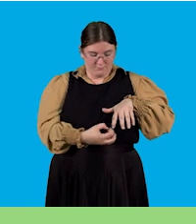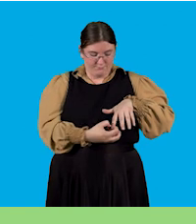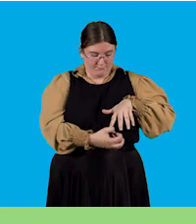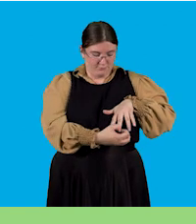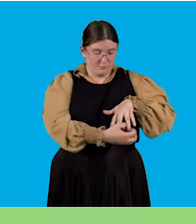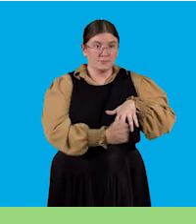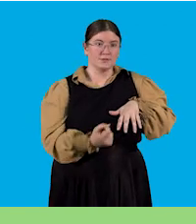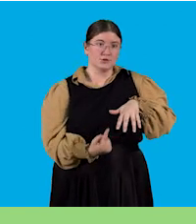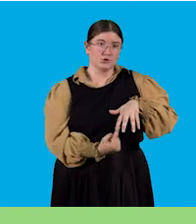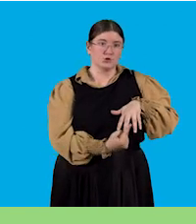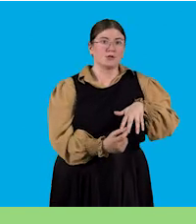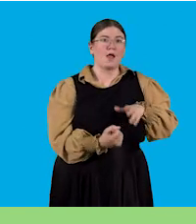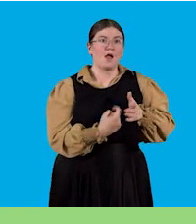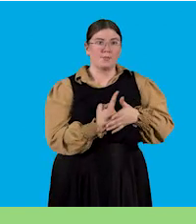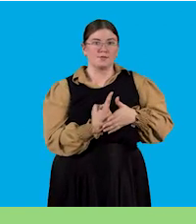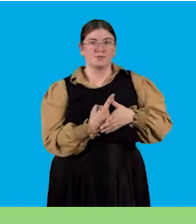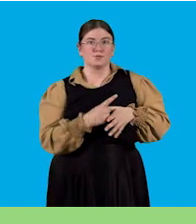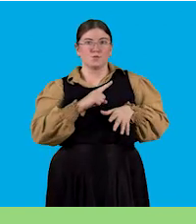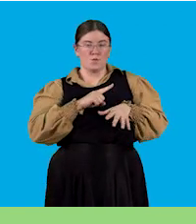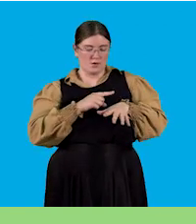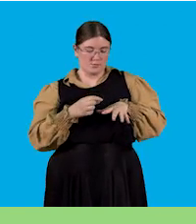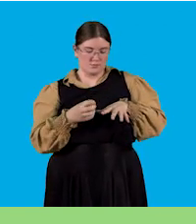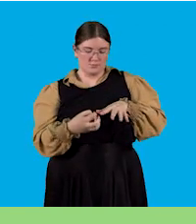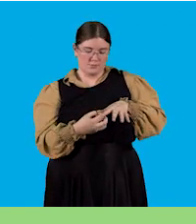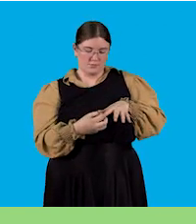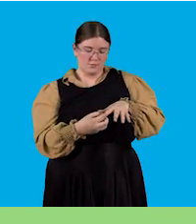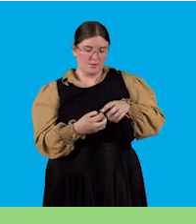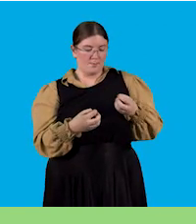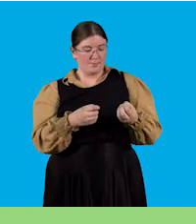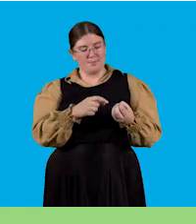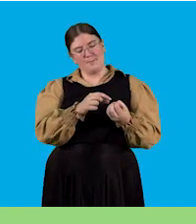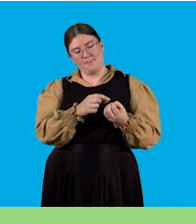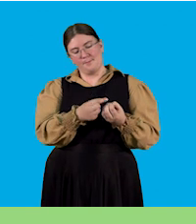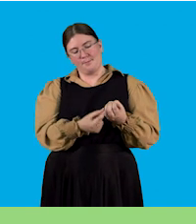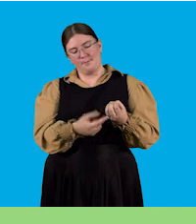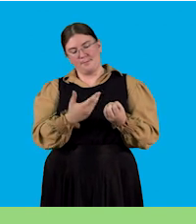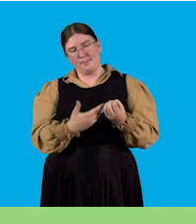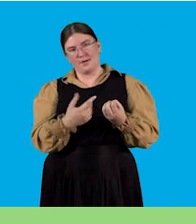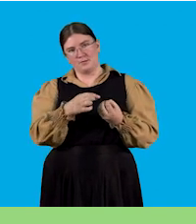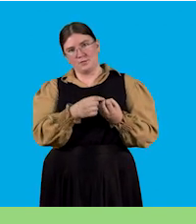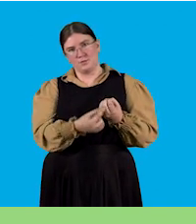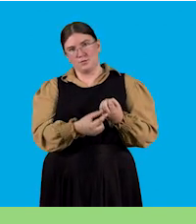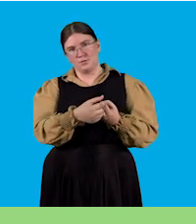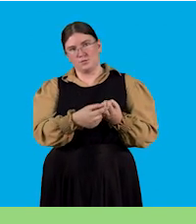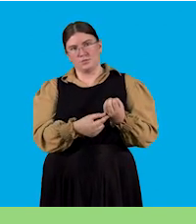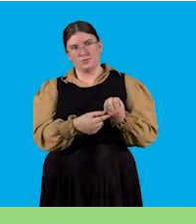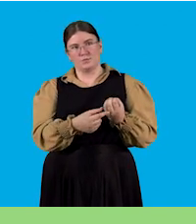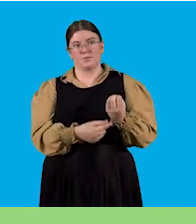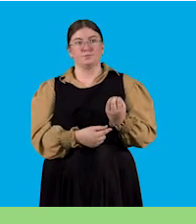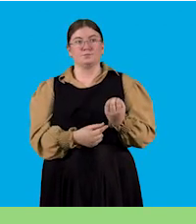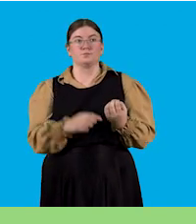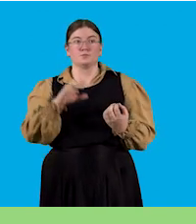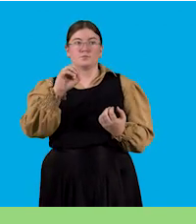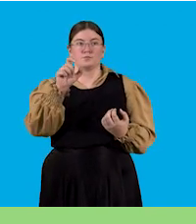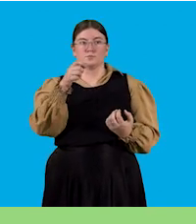alveolus, which is surrounded by a network of capillaries. The oxygen and carbon dioxide